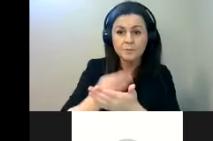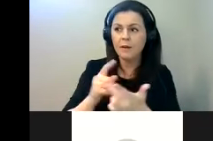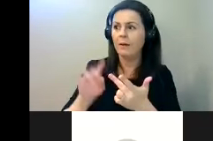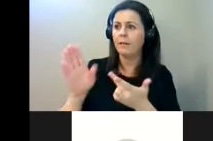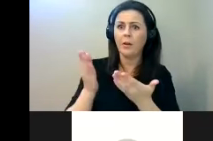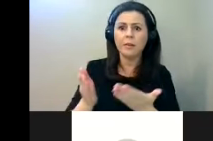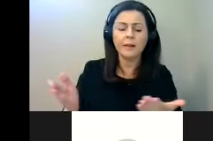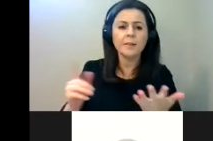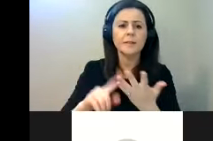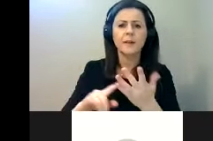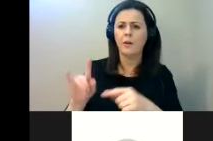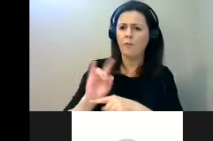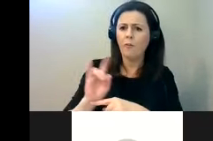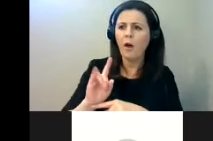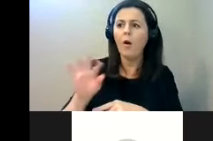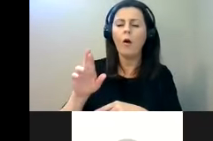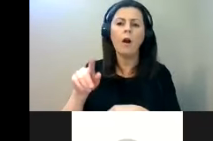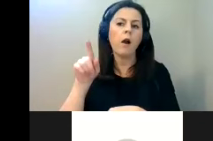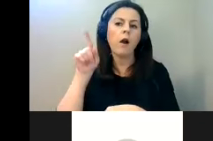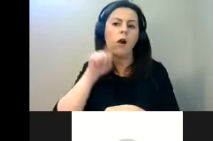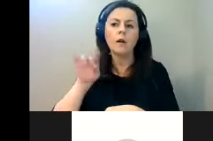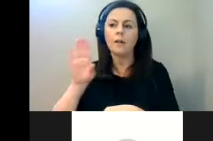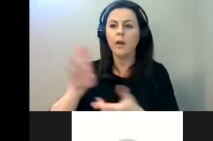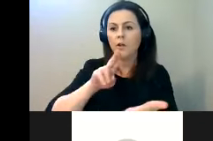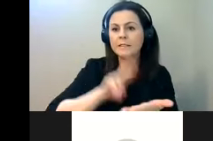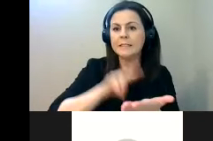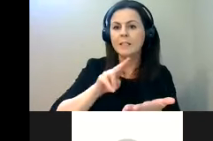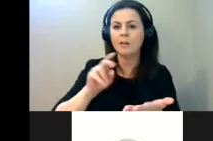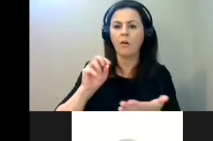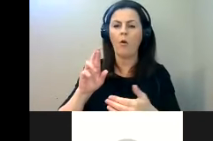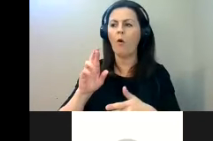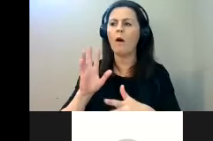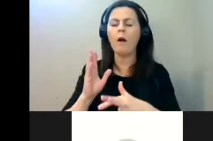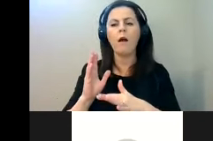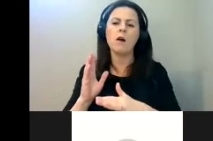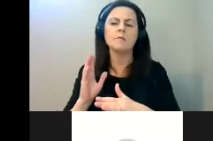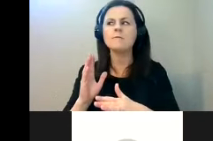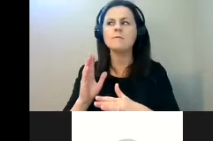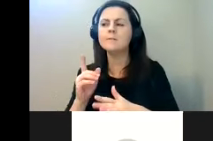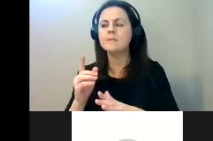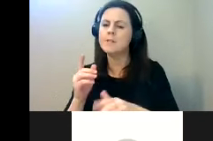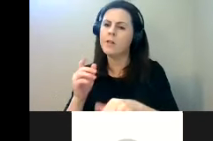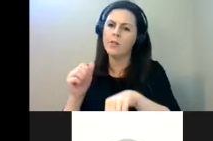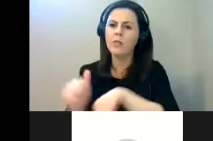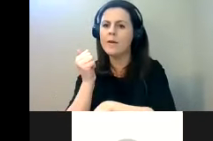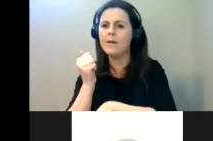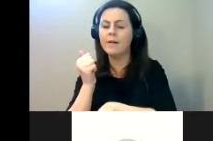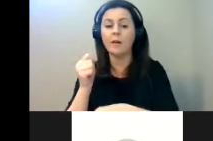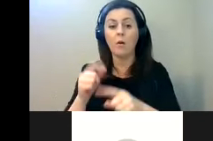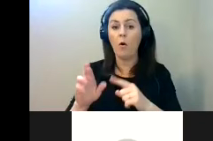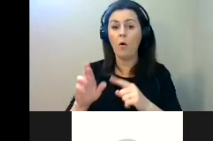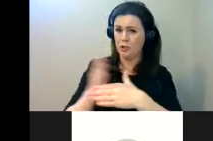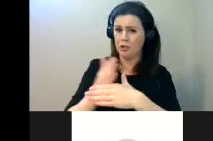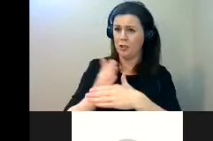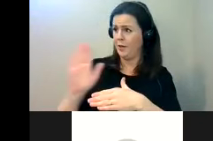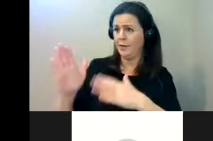committing fraud or forgery or extortion, sharing an older adult's home without paying a fair share